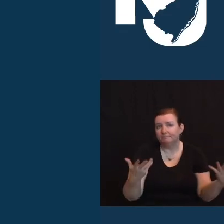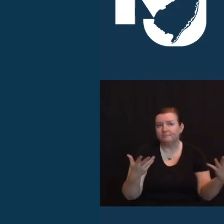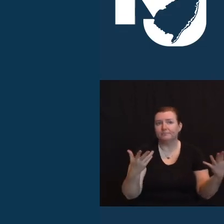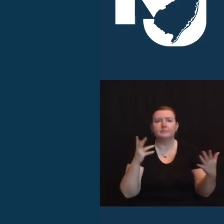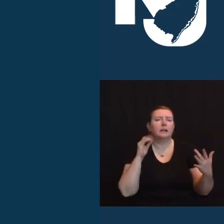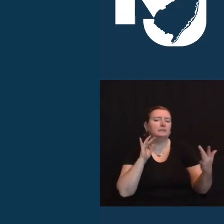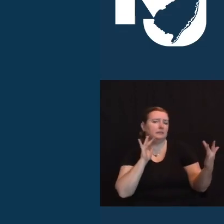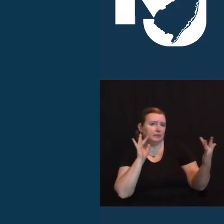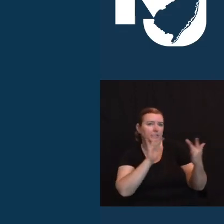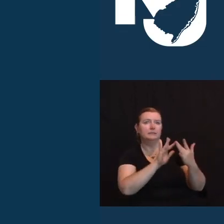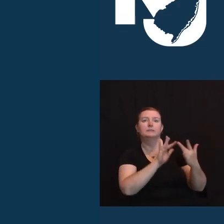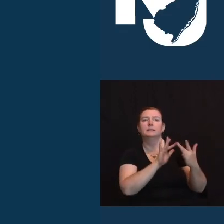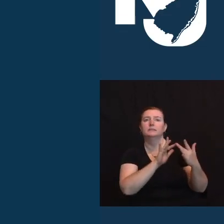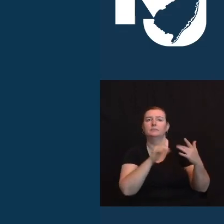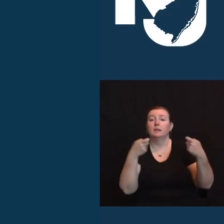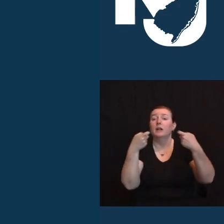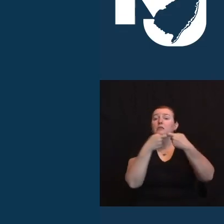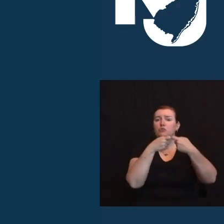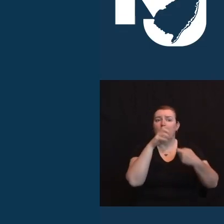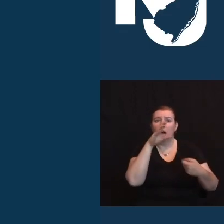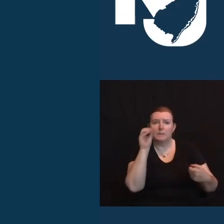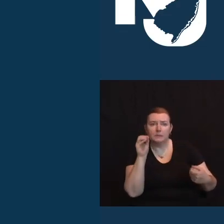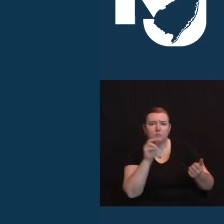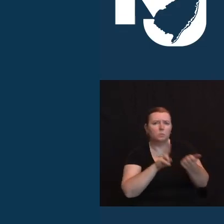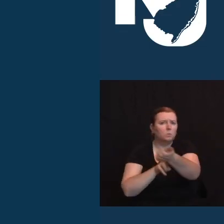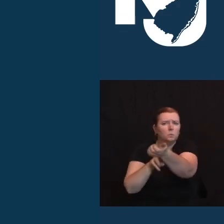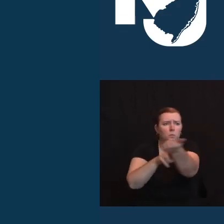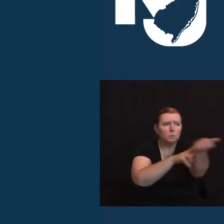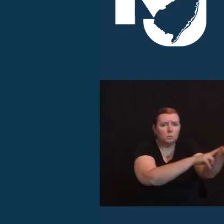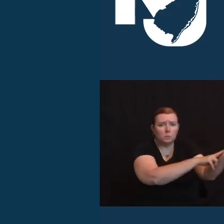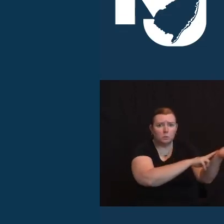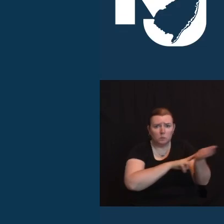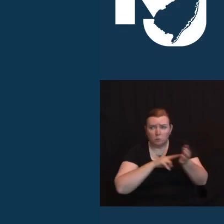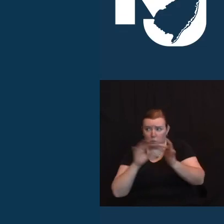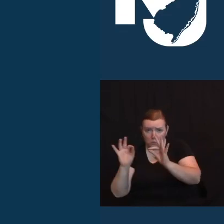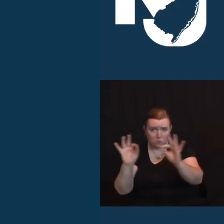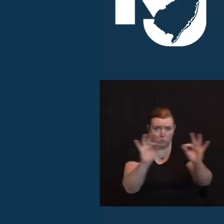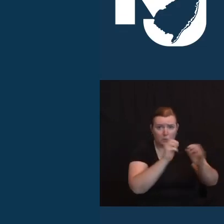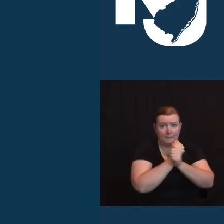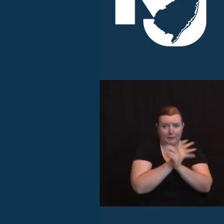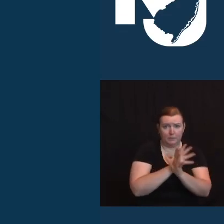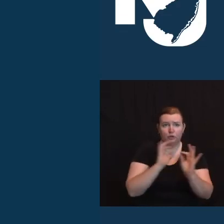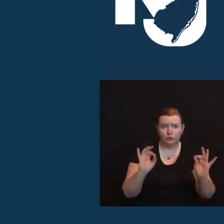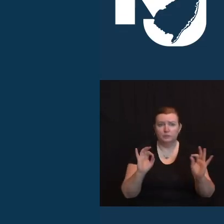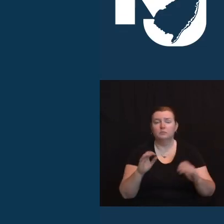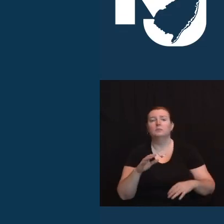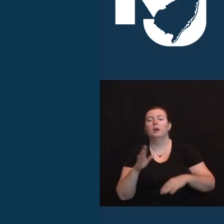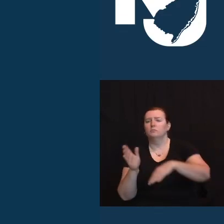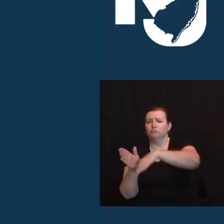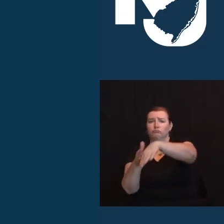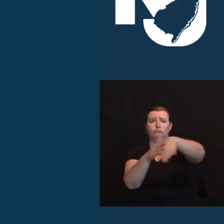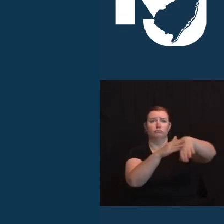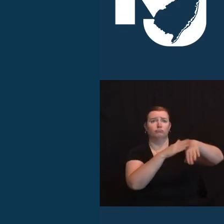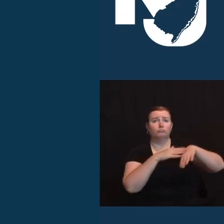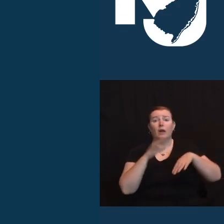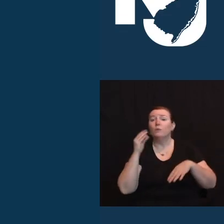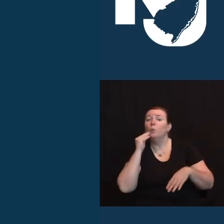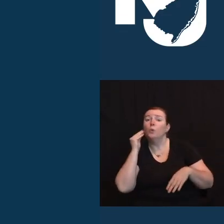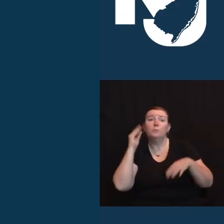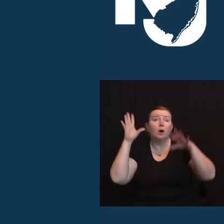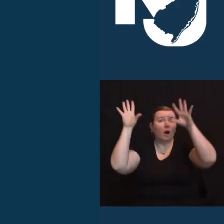utilities yesterday, just getting a sense of their preparedness. And we remind everyone that if you do experience a power outage, to call it